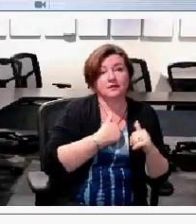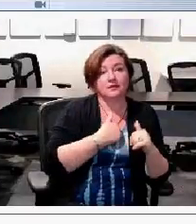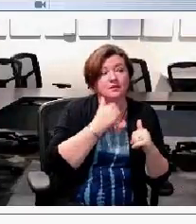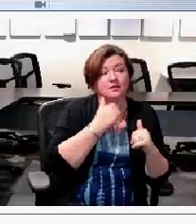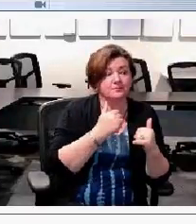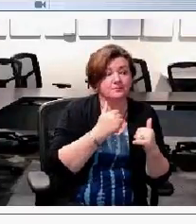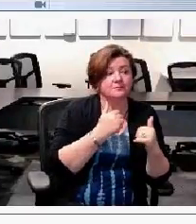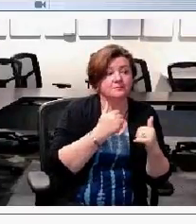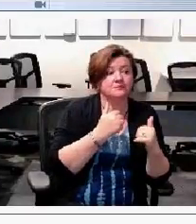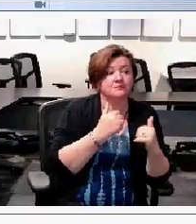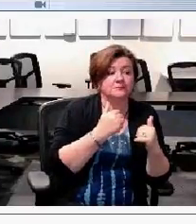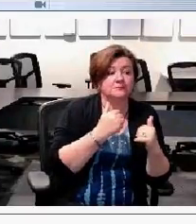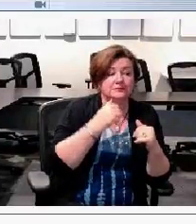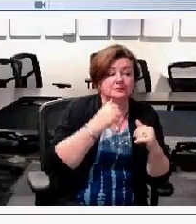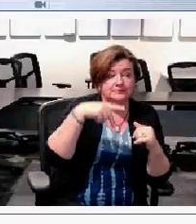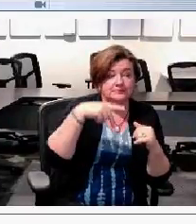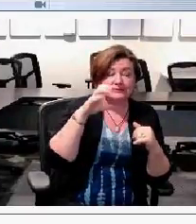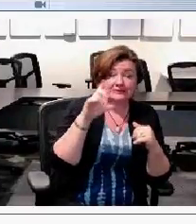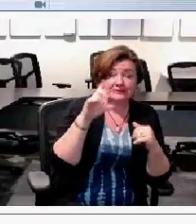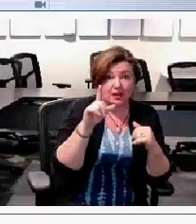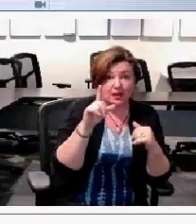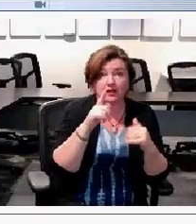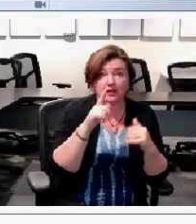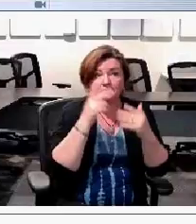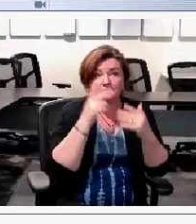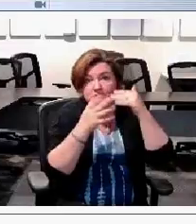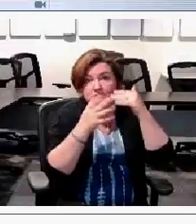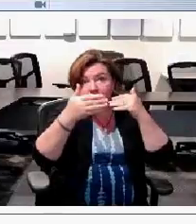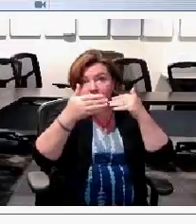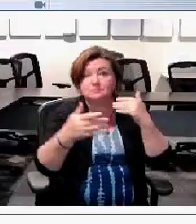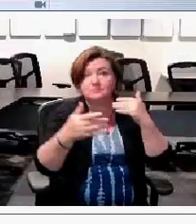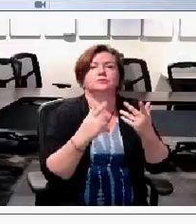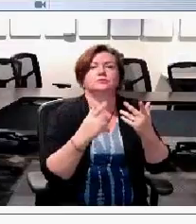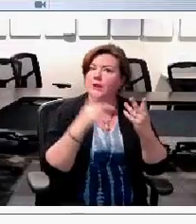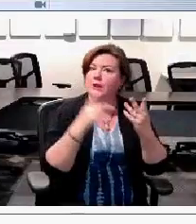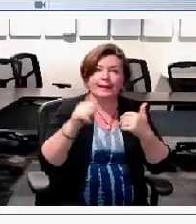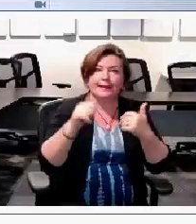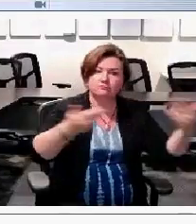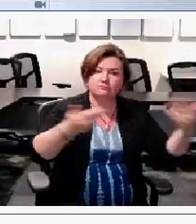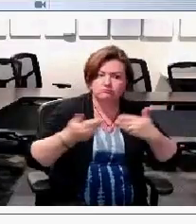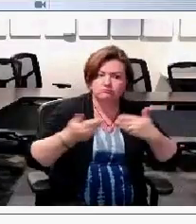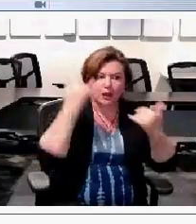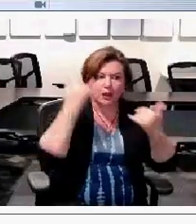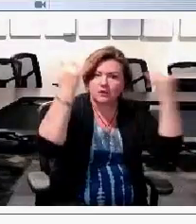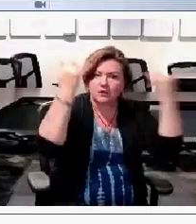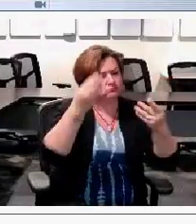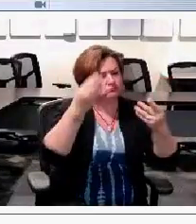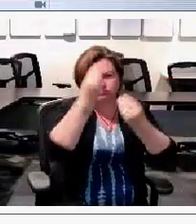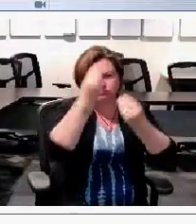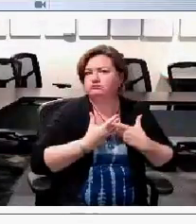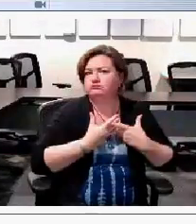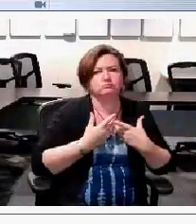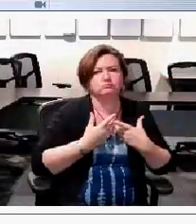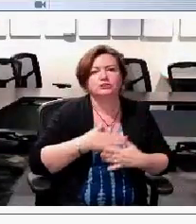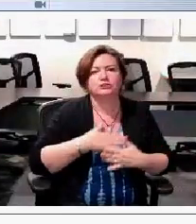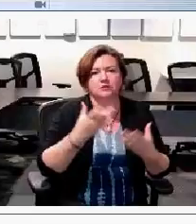Working on the rest of the PDLs, and would also appreciate suggestions from any of